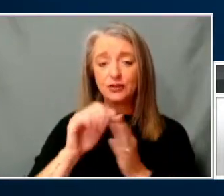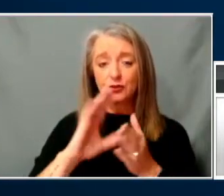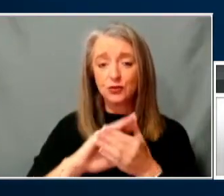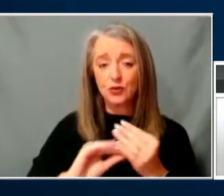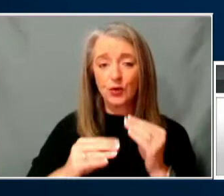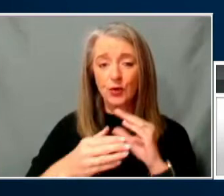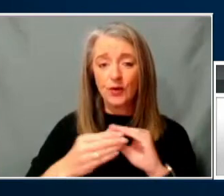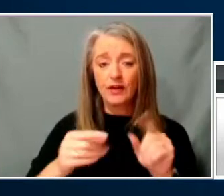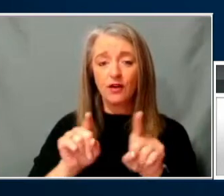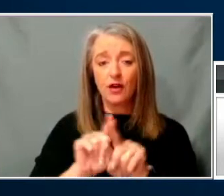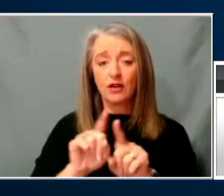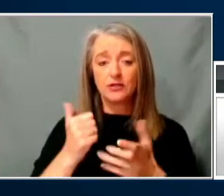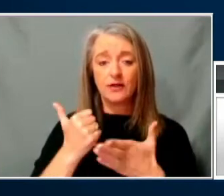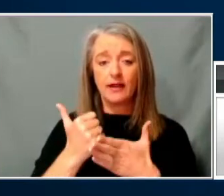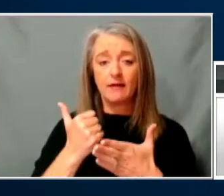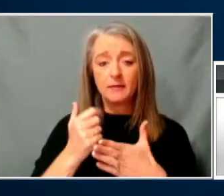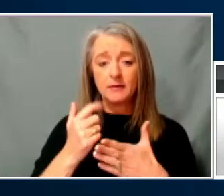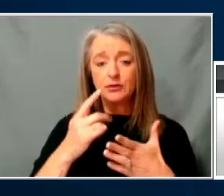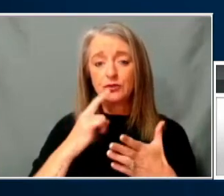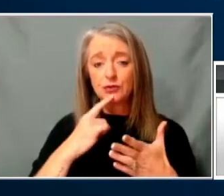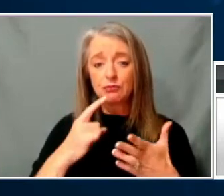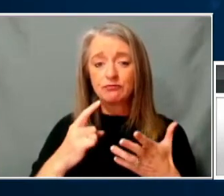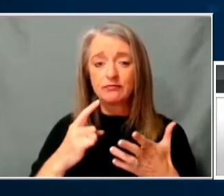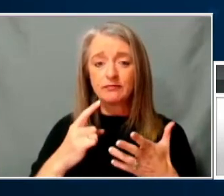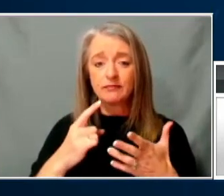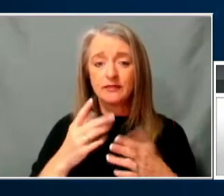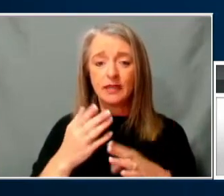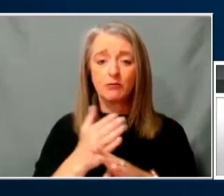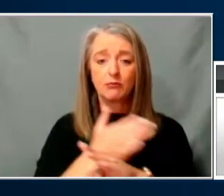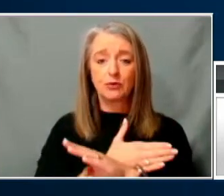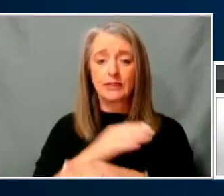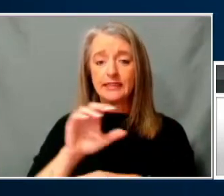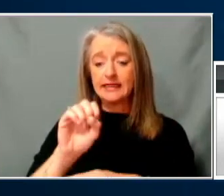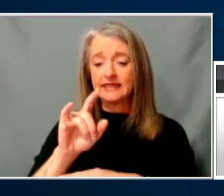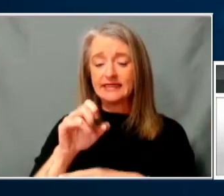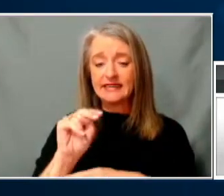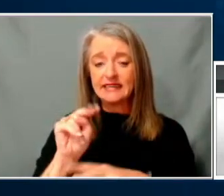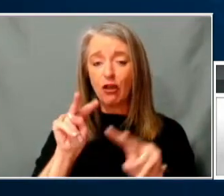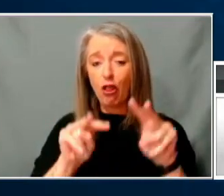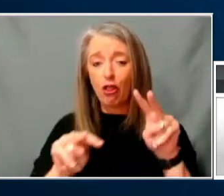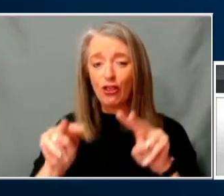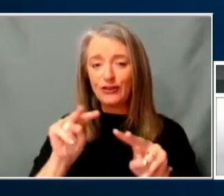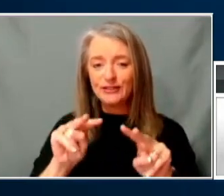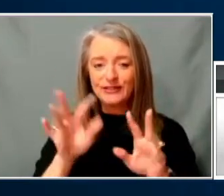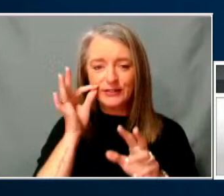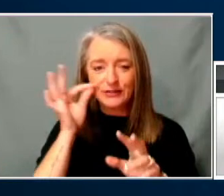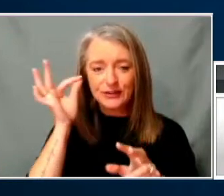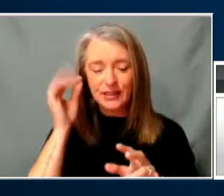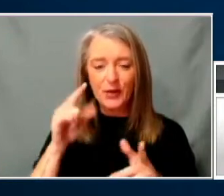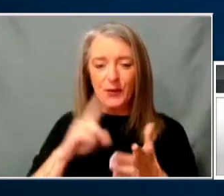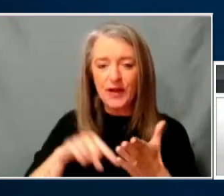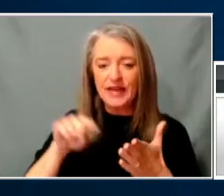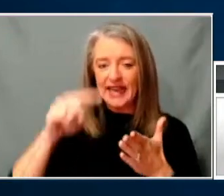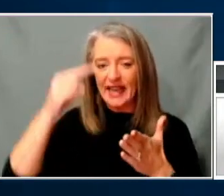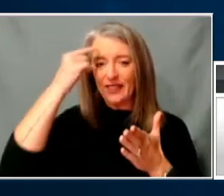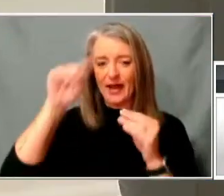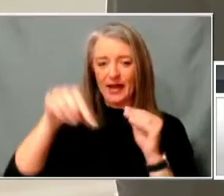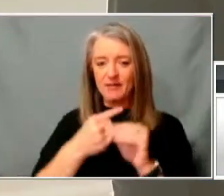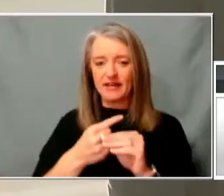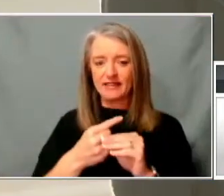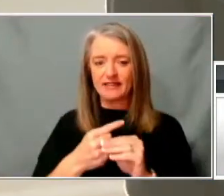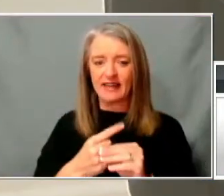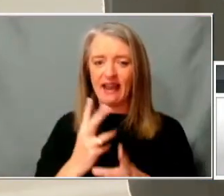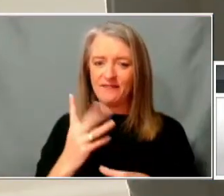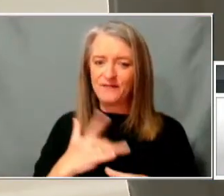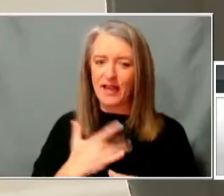was also able to give us some preseason looks on the Chiefs and what he thought about the season. You were a total insider.